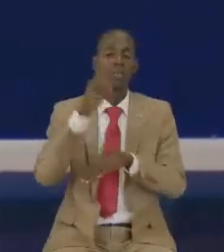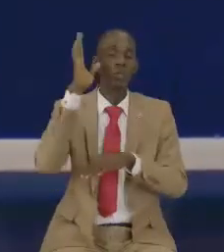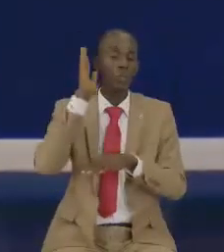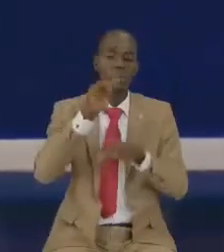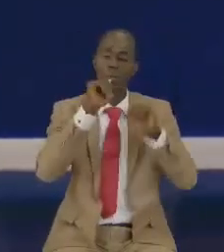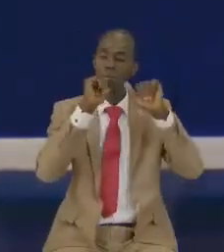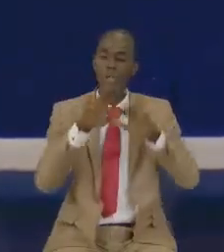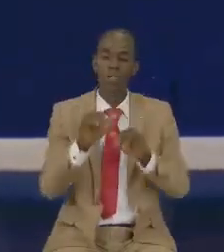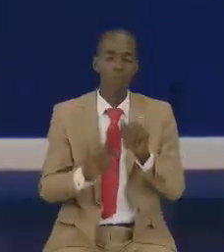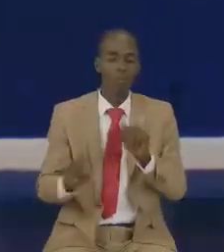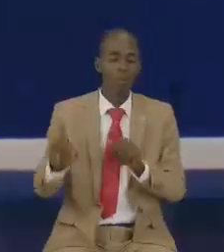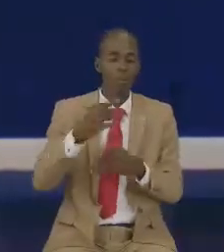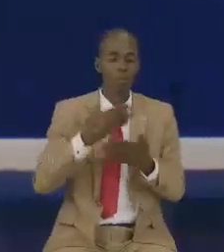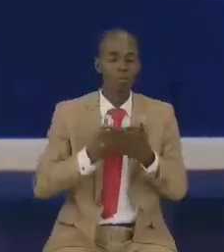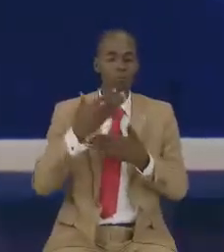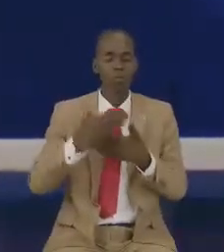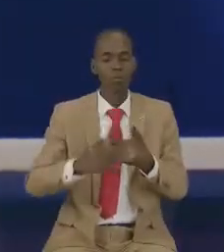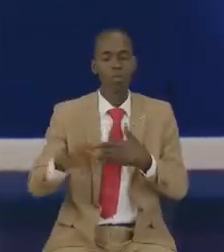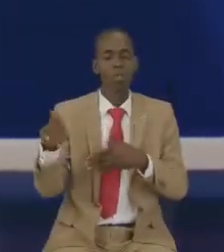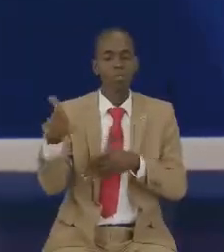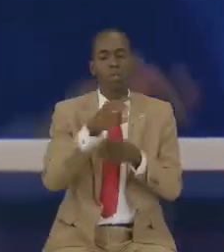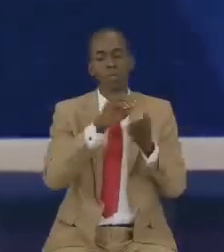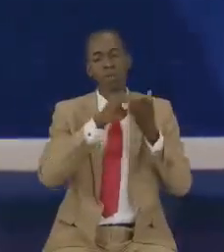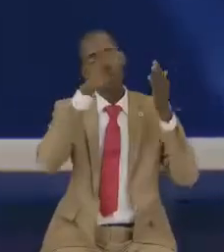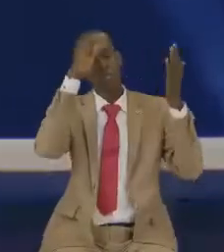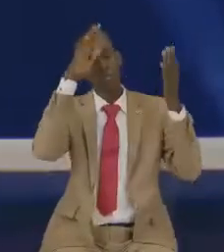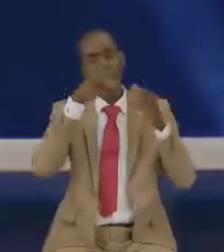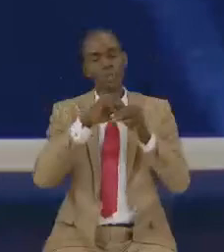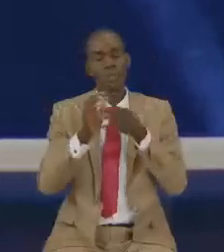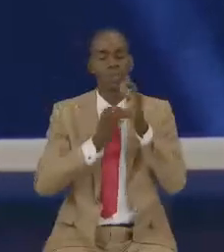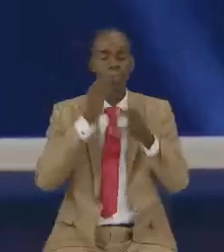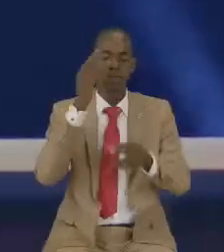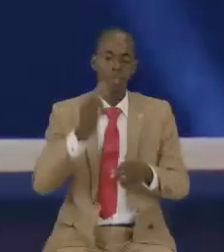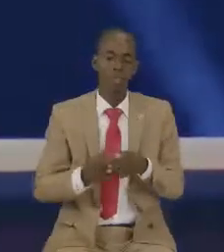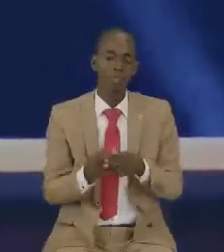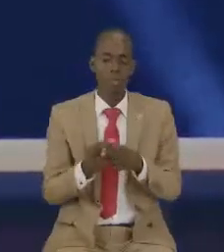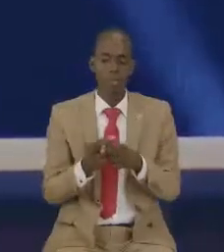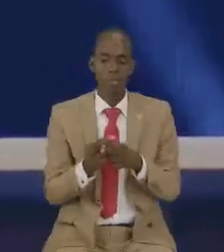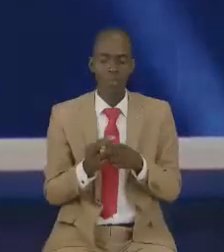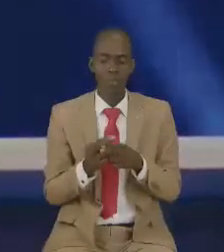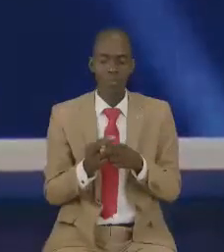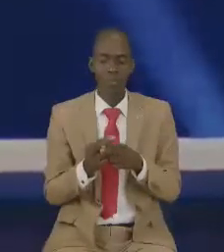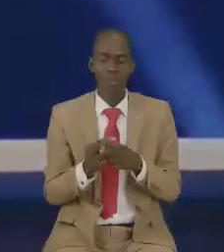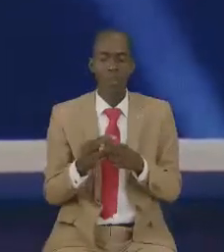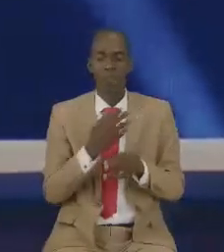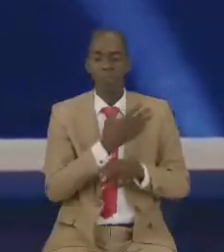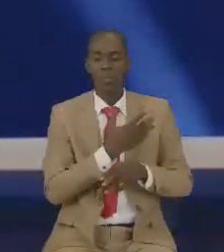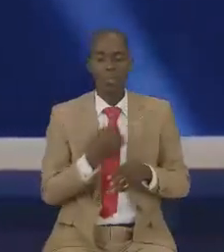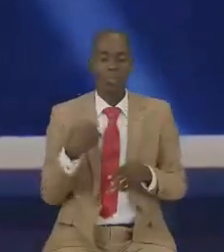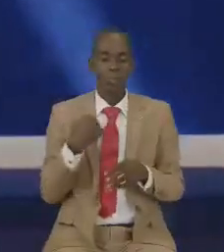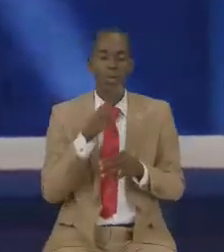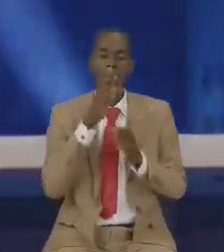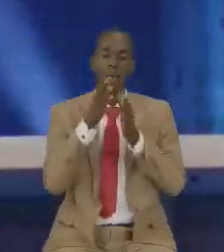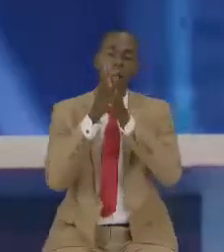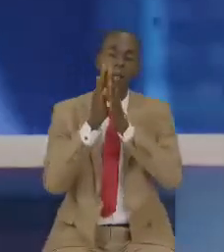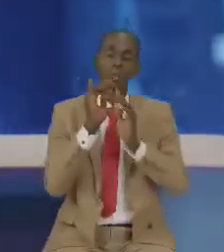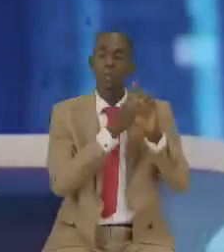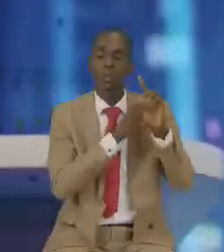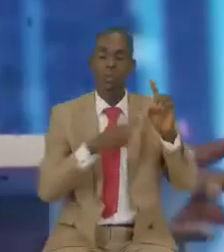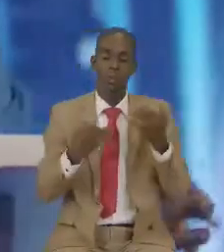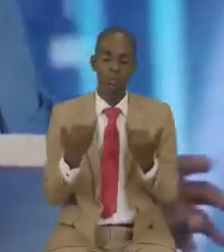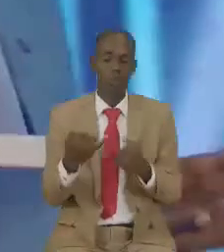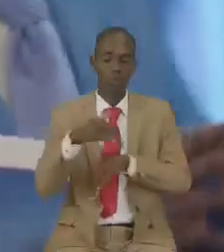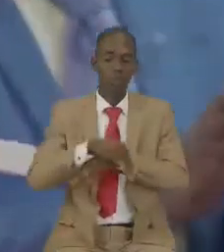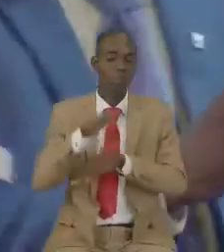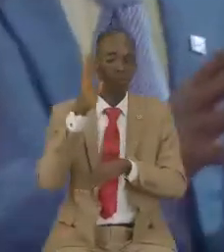everyone beyond their expectation in Jesus' name. And we're asking, Lord, that tonight will be the